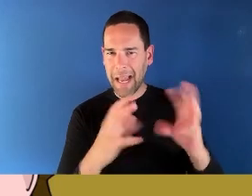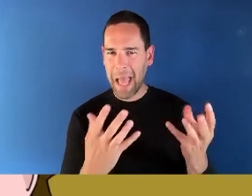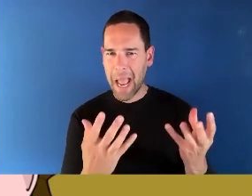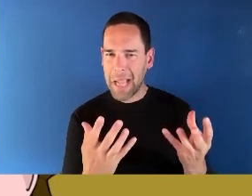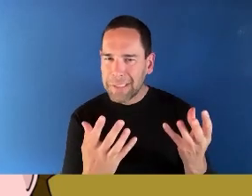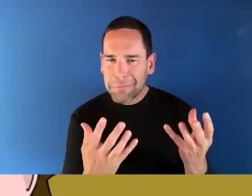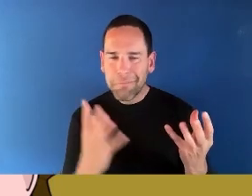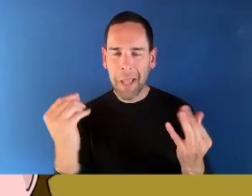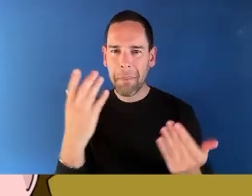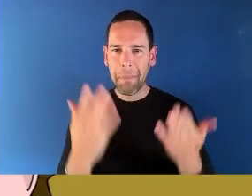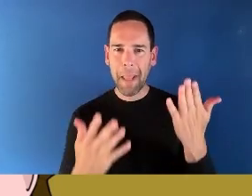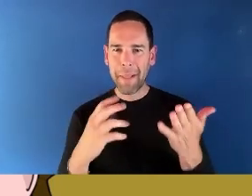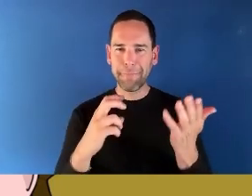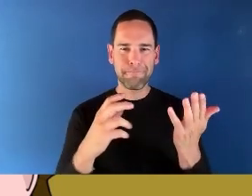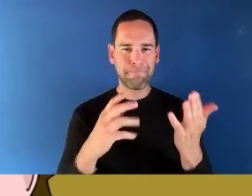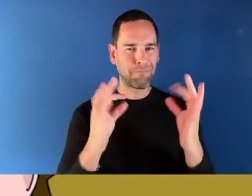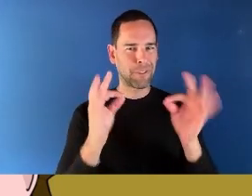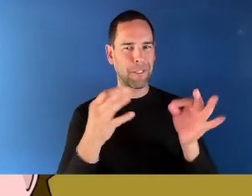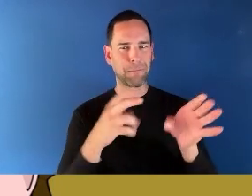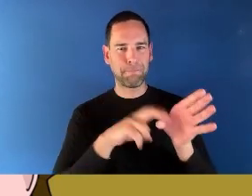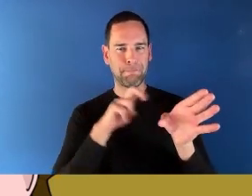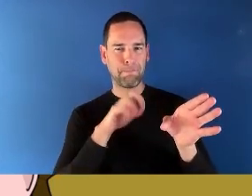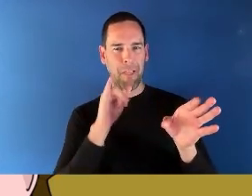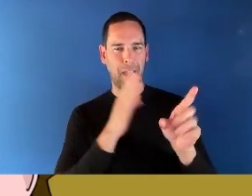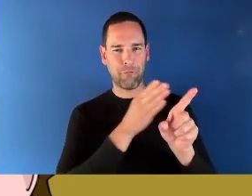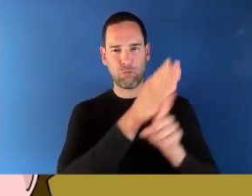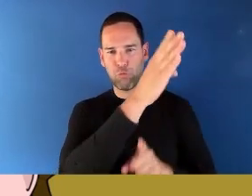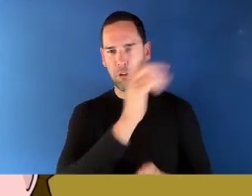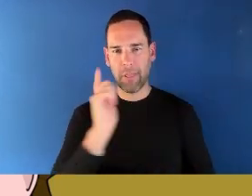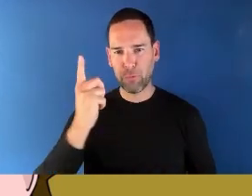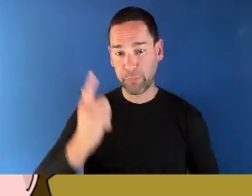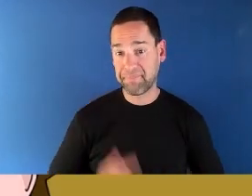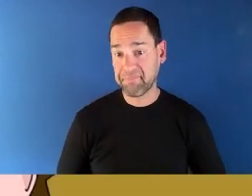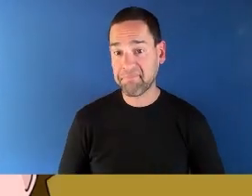and confidence in that department of my university.